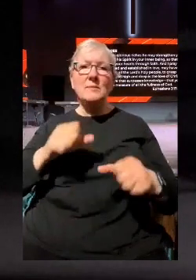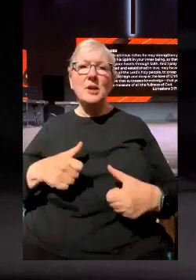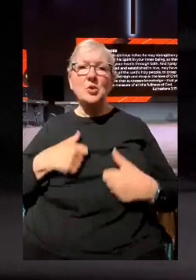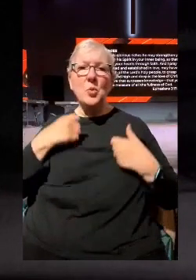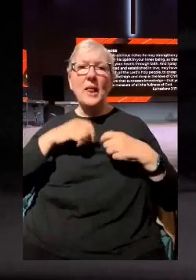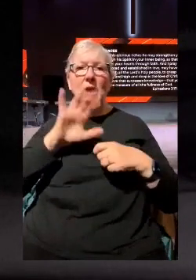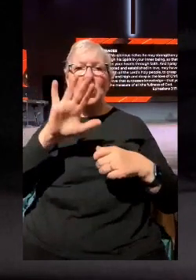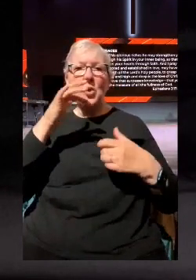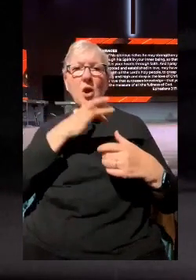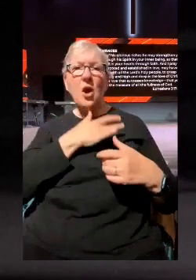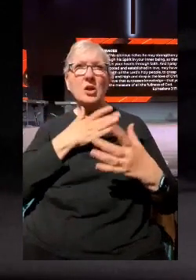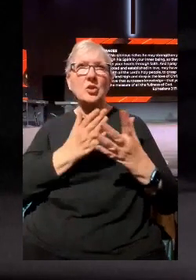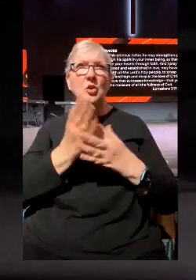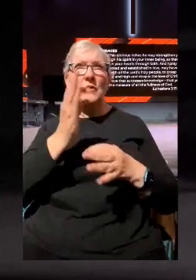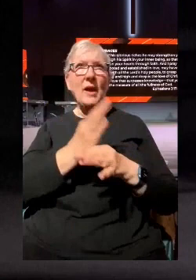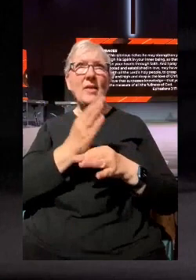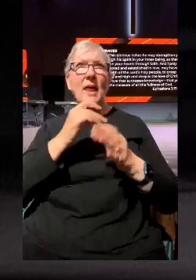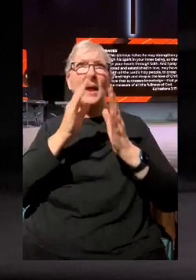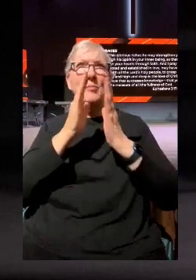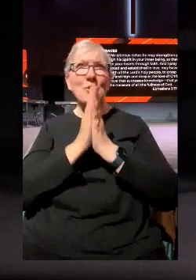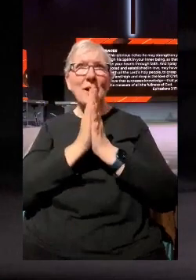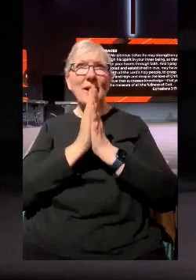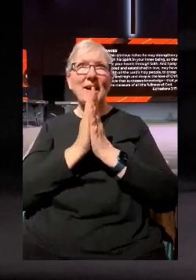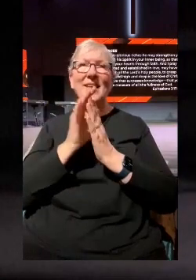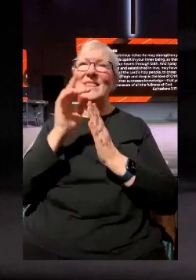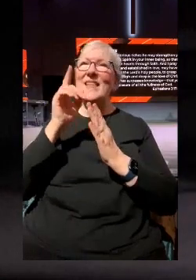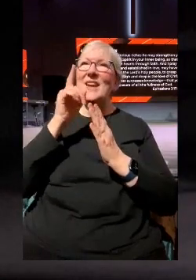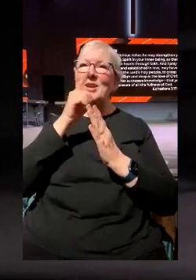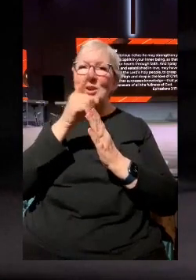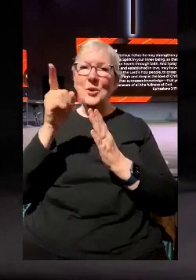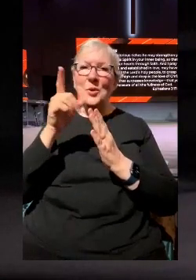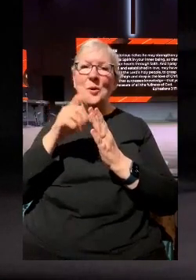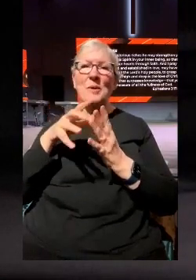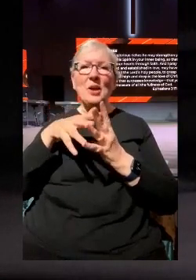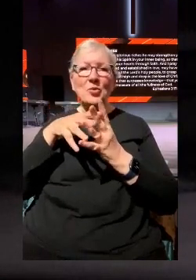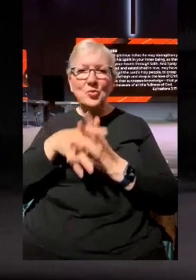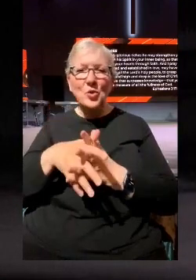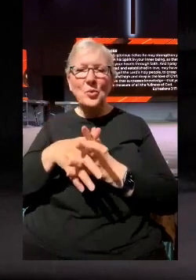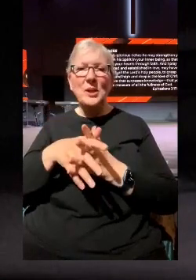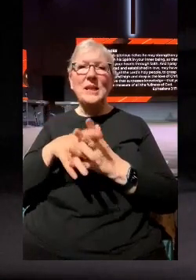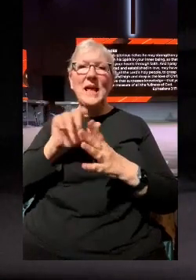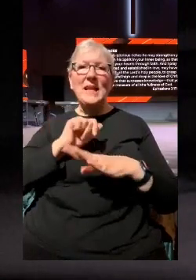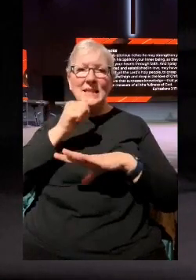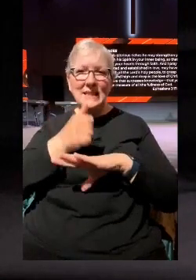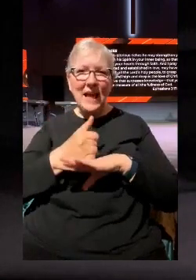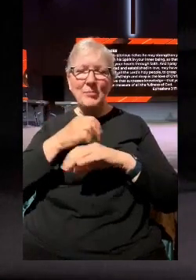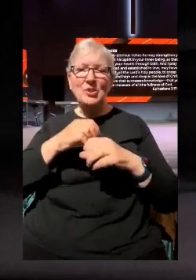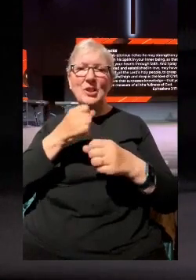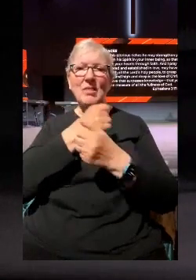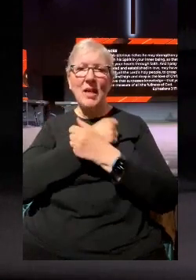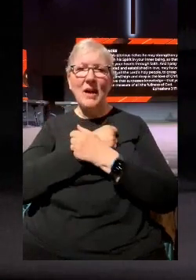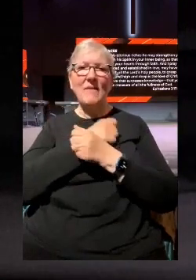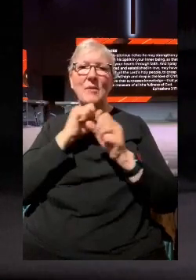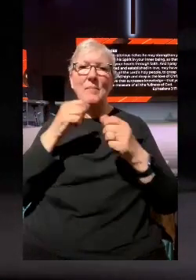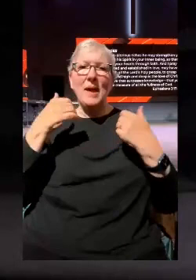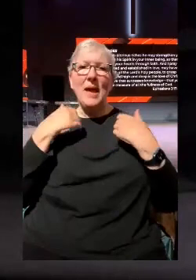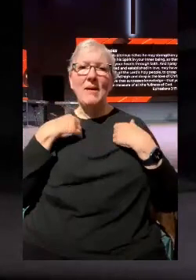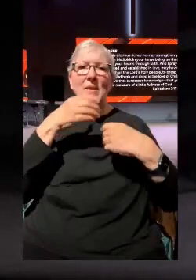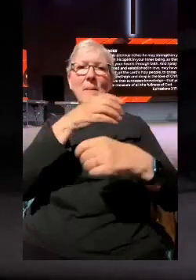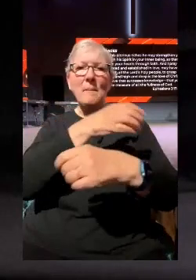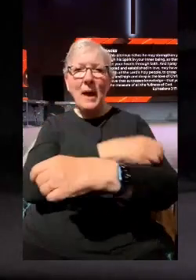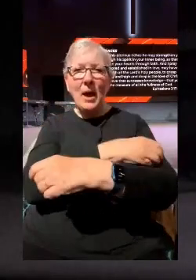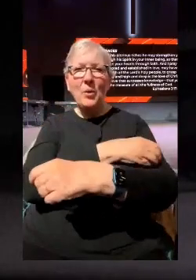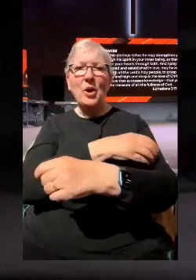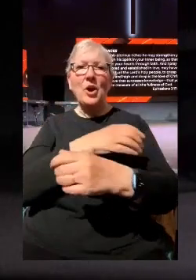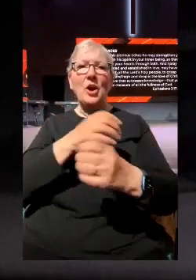faith. And I pray that you, being rooted and established in love, may have the power, together with all the